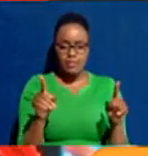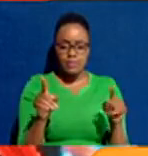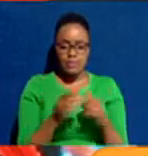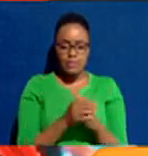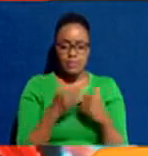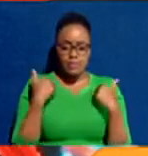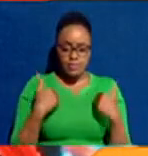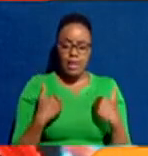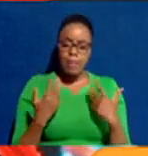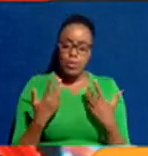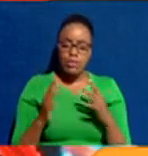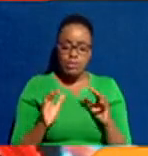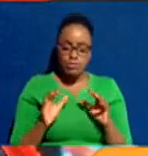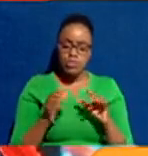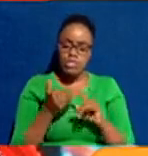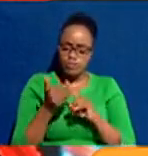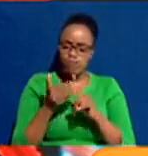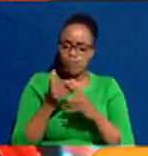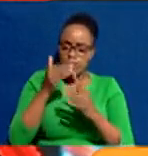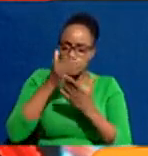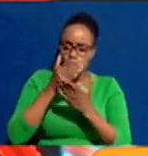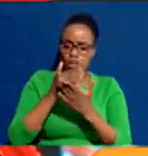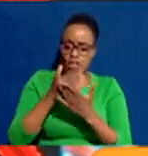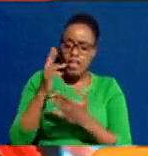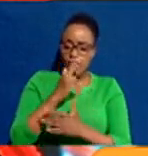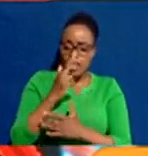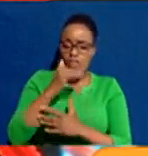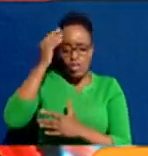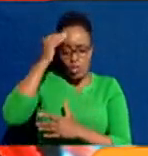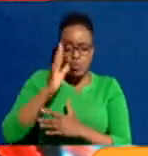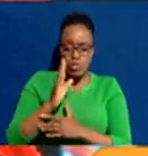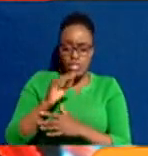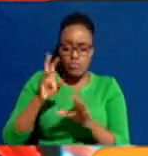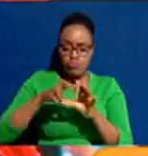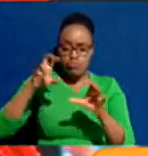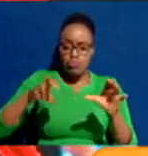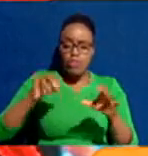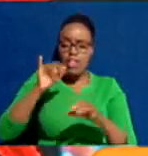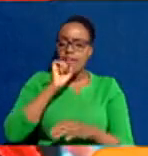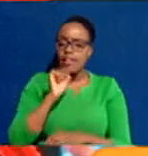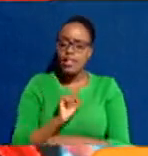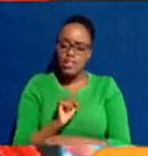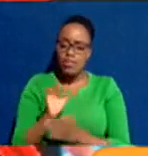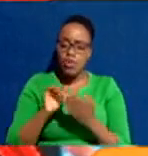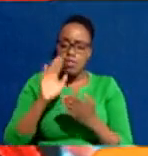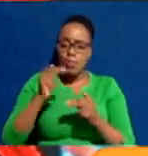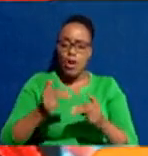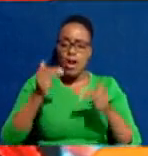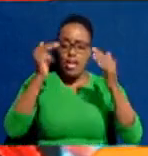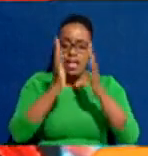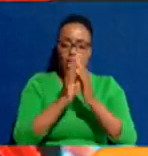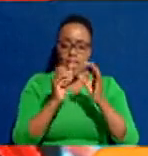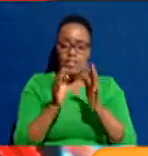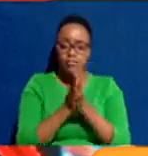I was persuaded that the risk of children dropping out at that age was much higher. And if